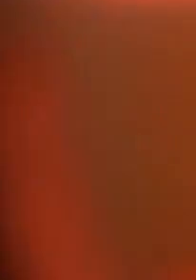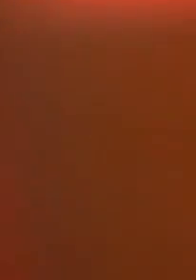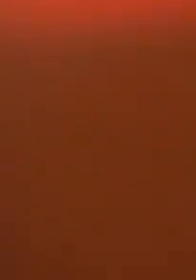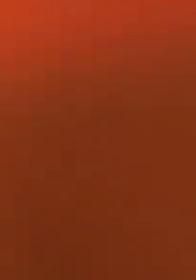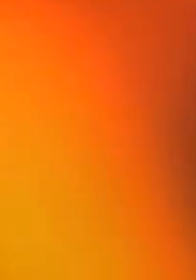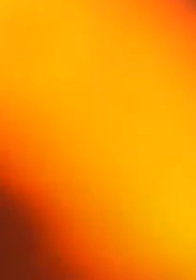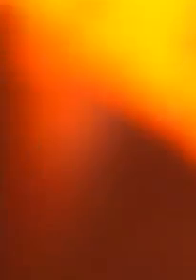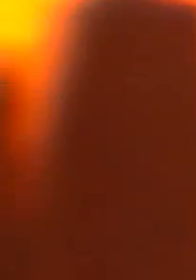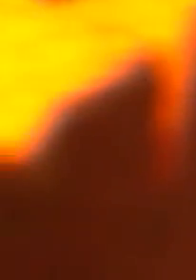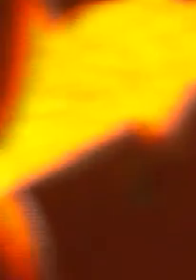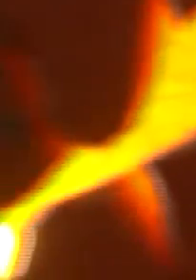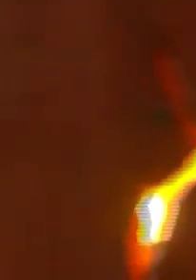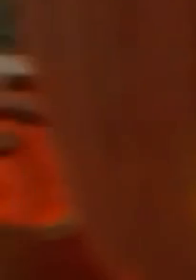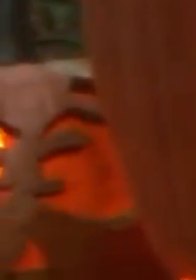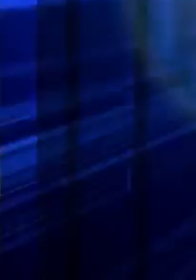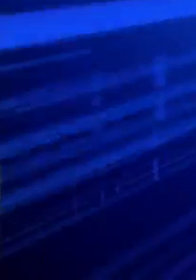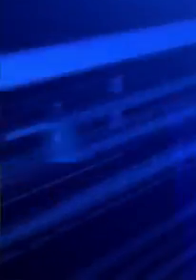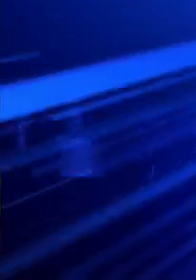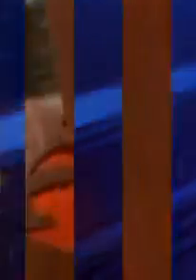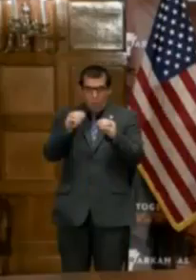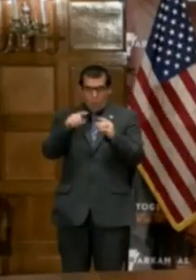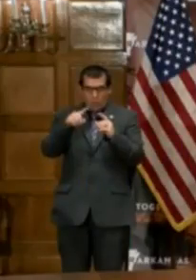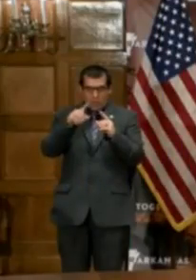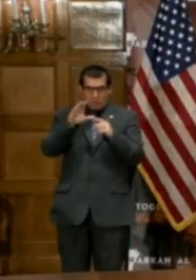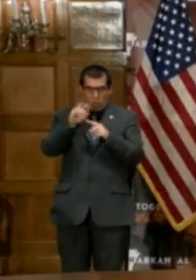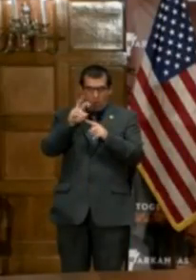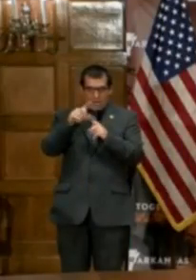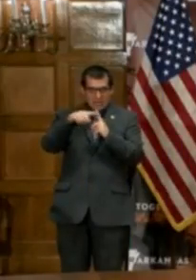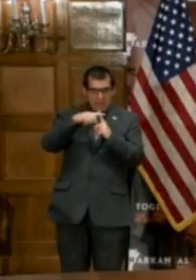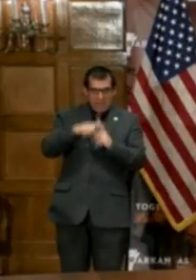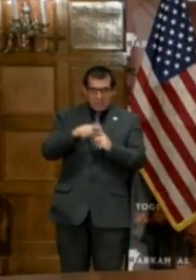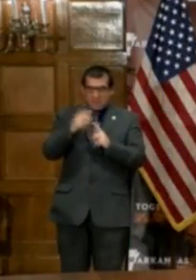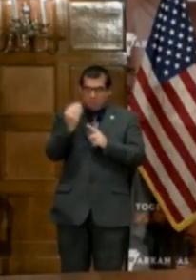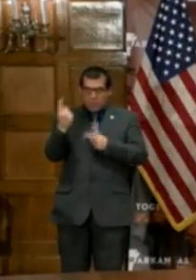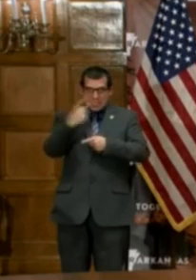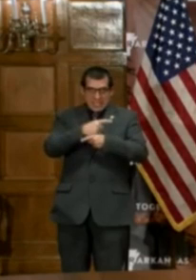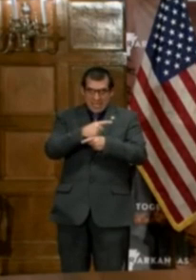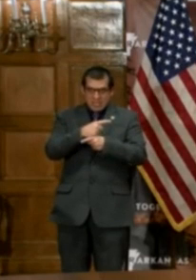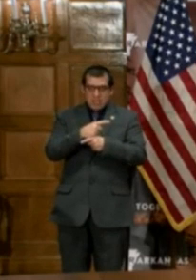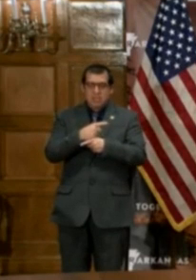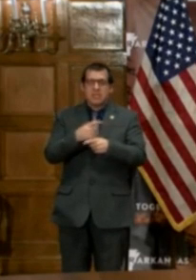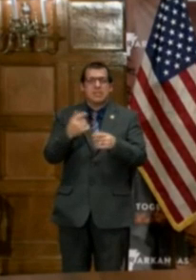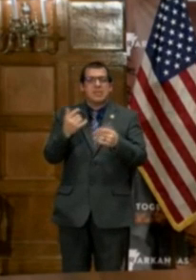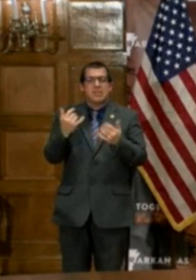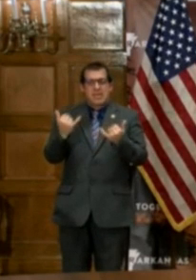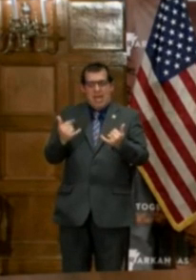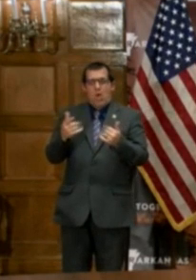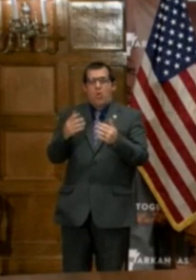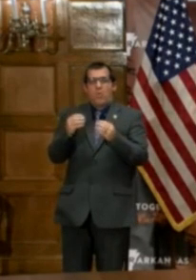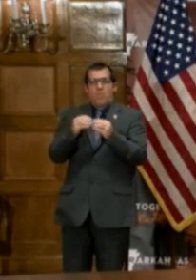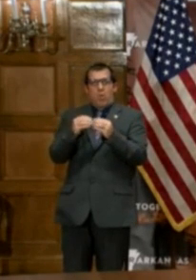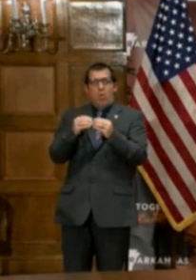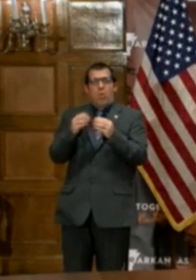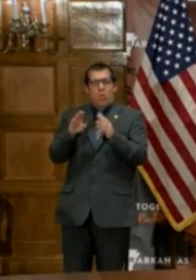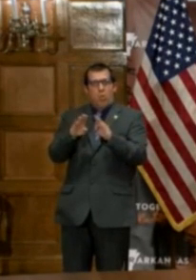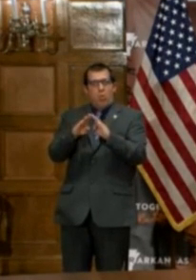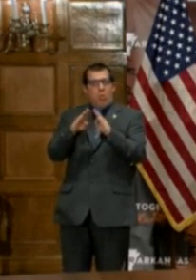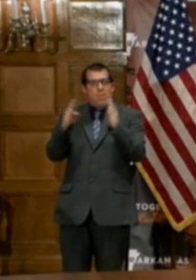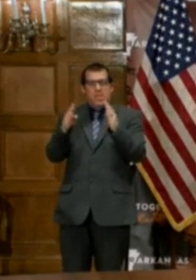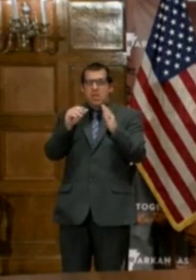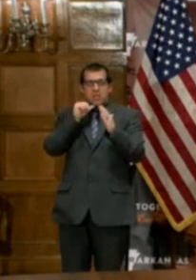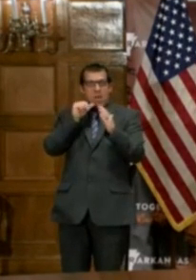who enters the facility. This should enhance the visitation opportunities. It doesn't make it perfect. It's still a